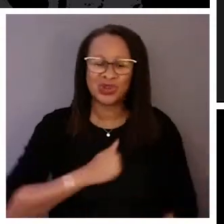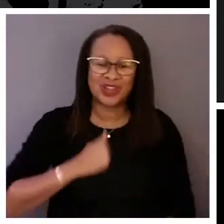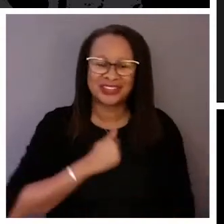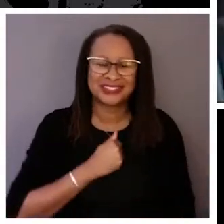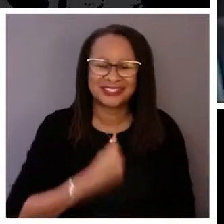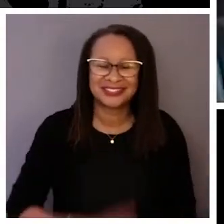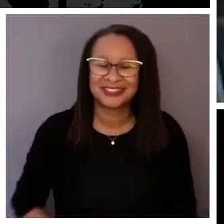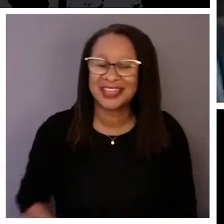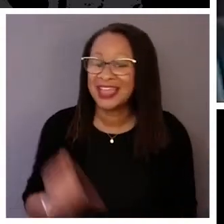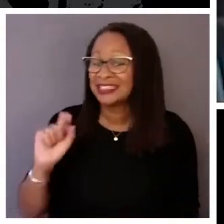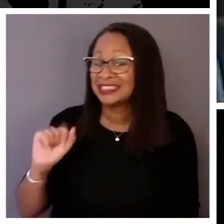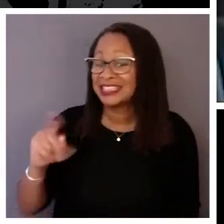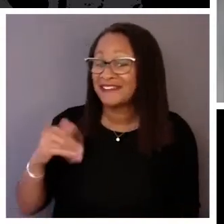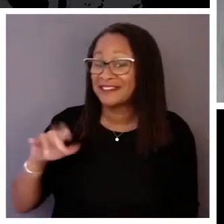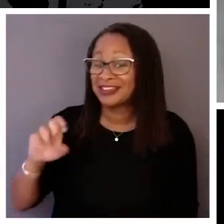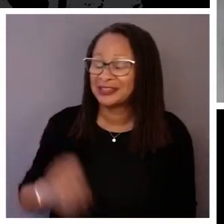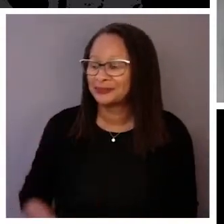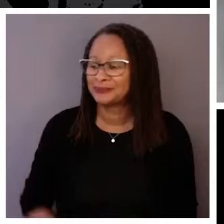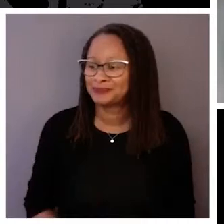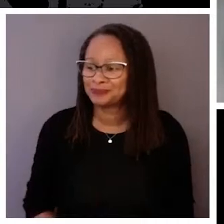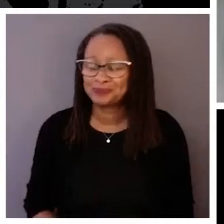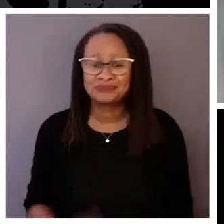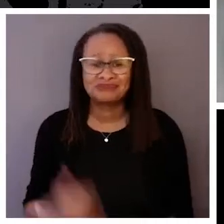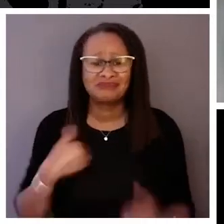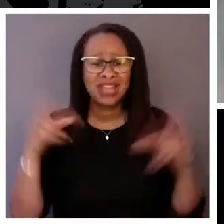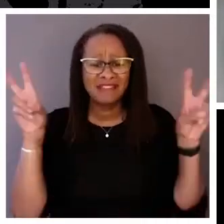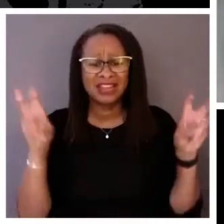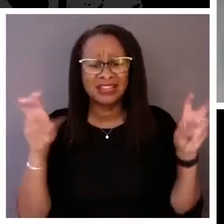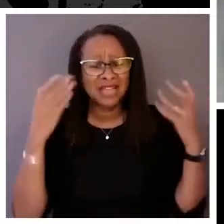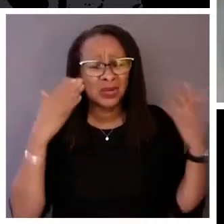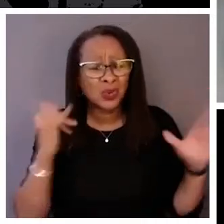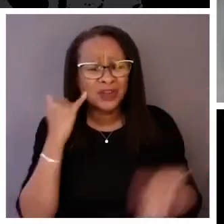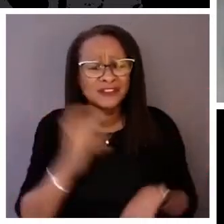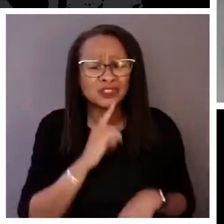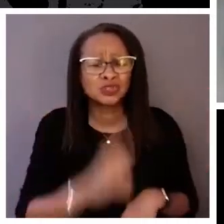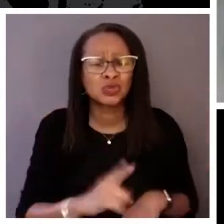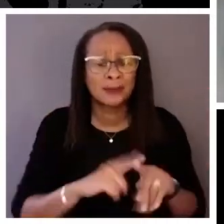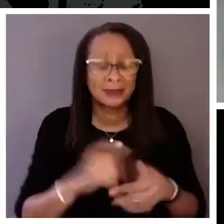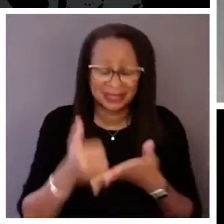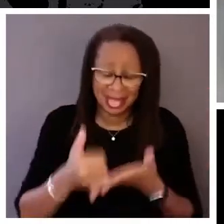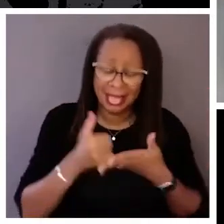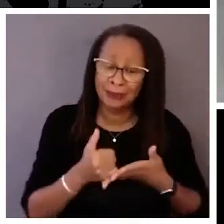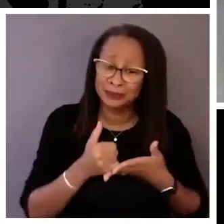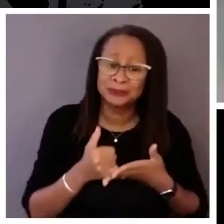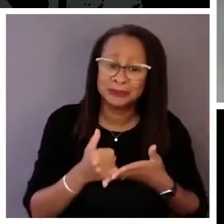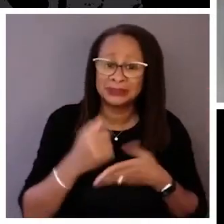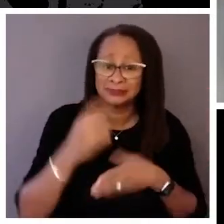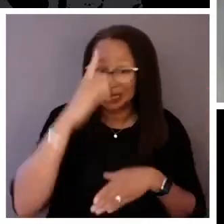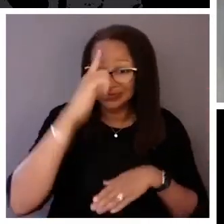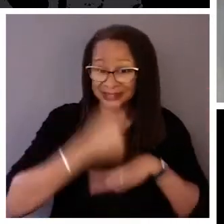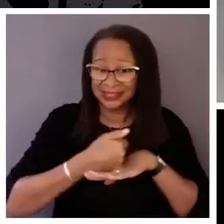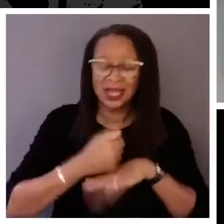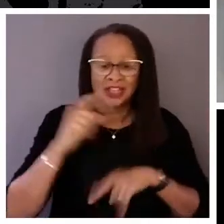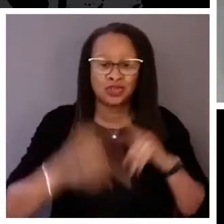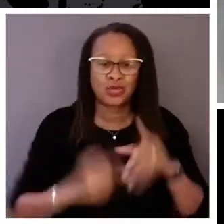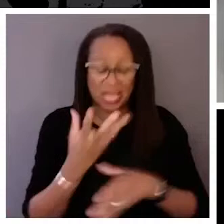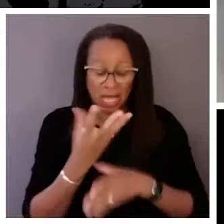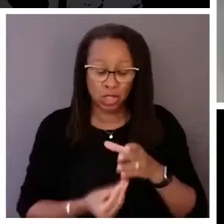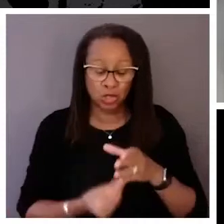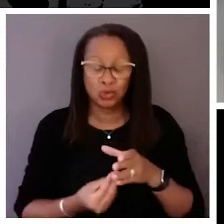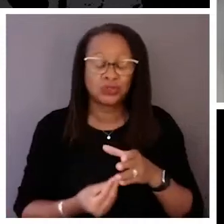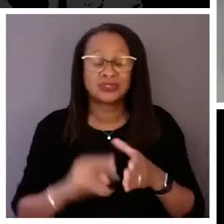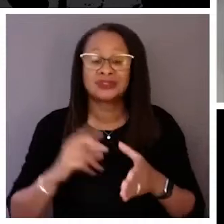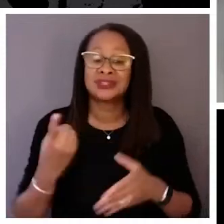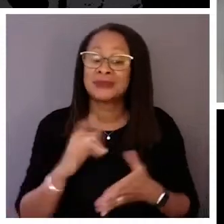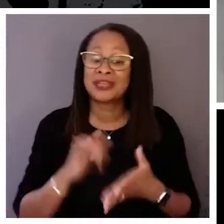either. Stefanie? There's this saying, and I don't know if it's true, but it's really helpful mentally, which is that you can't lose